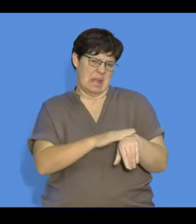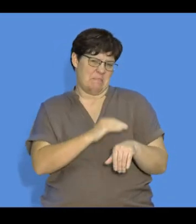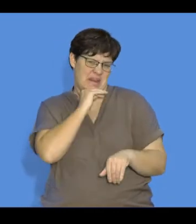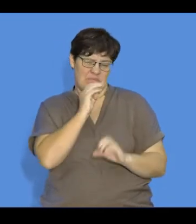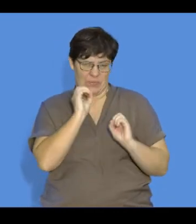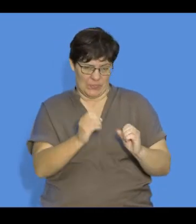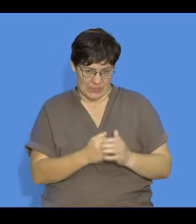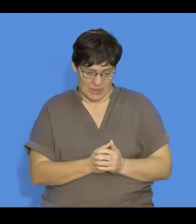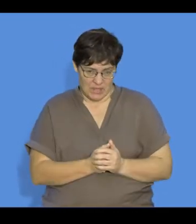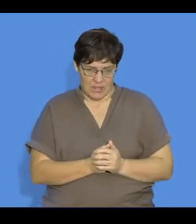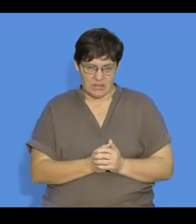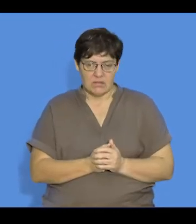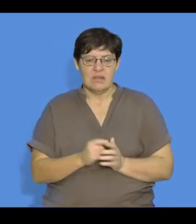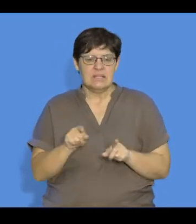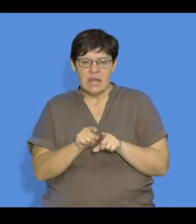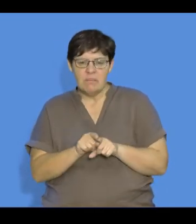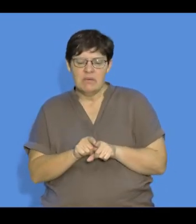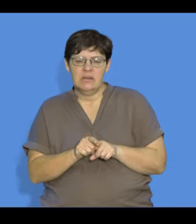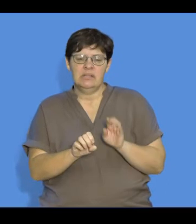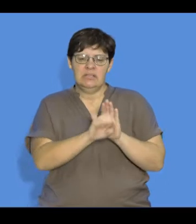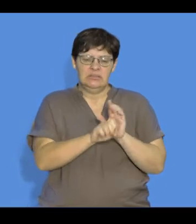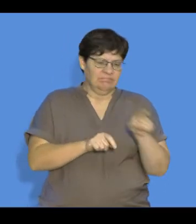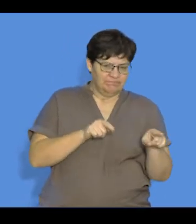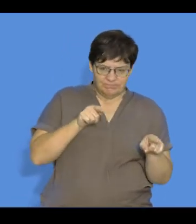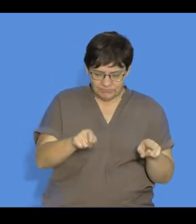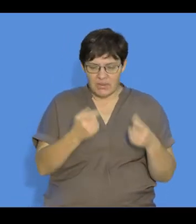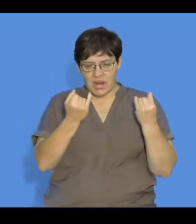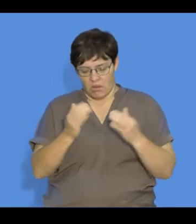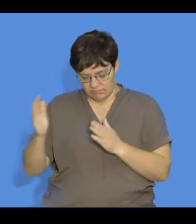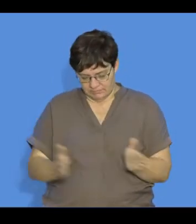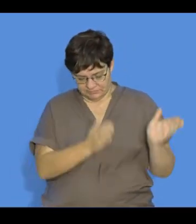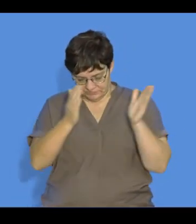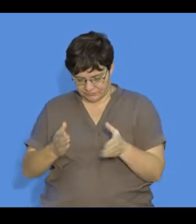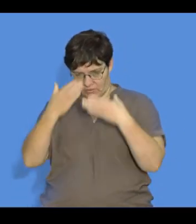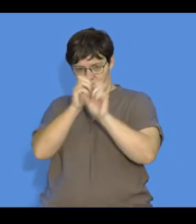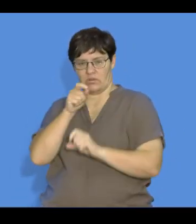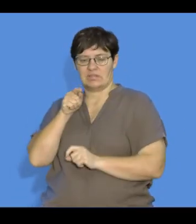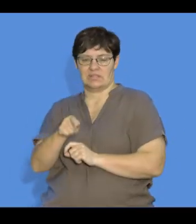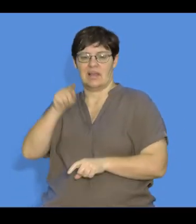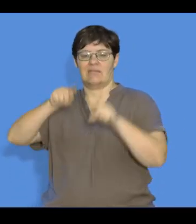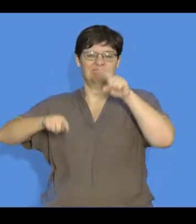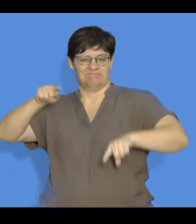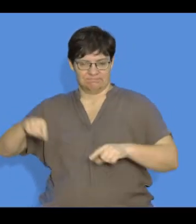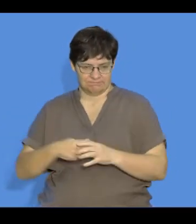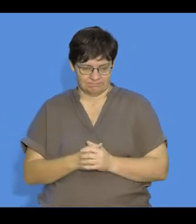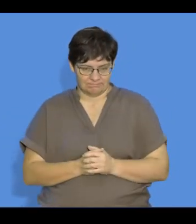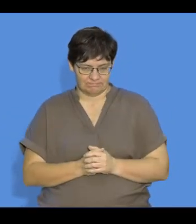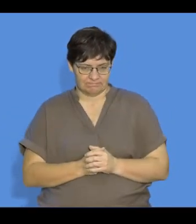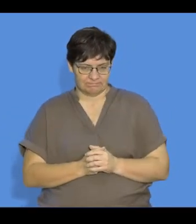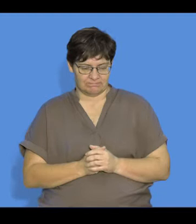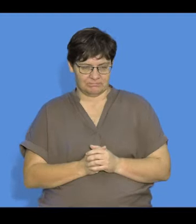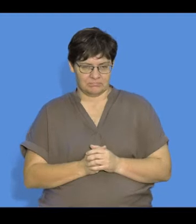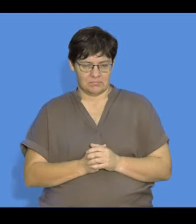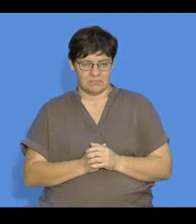the same approach that we use in the examples will generally apply, in other different scenarios that